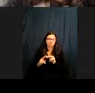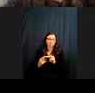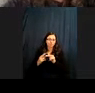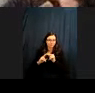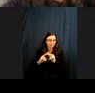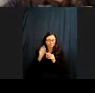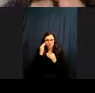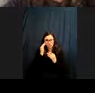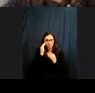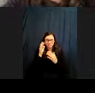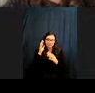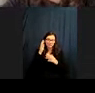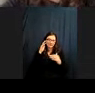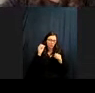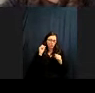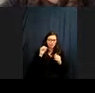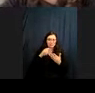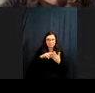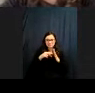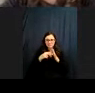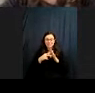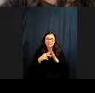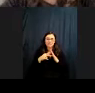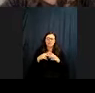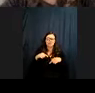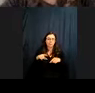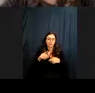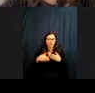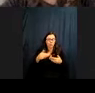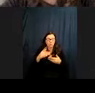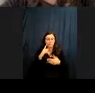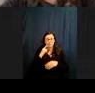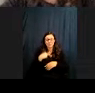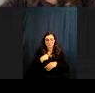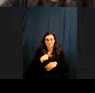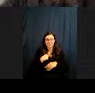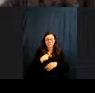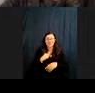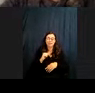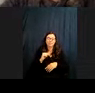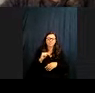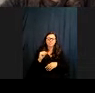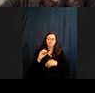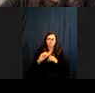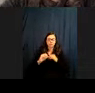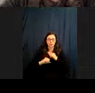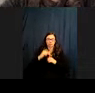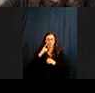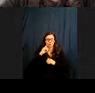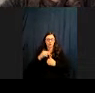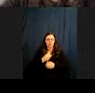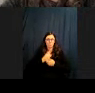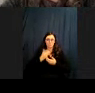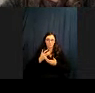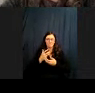thought and sound and meaning as you go. So to me, the structure of a poem is